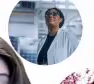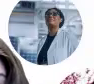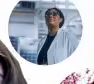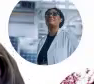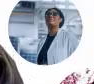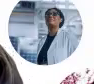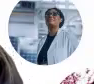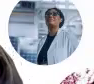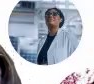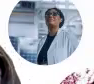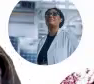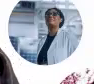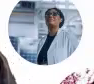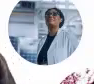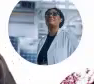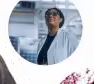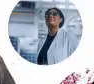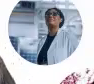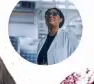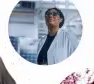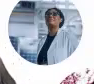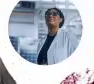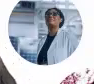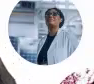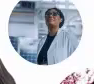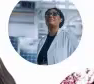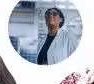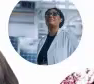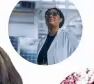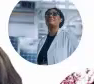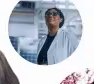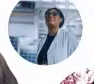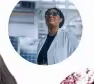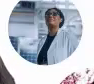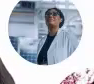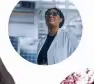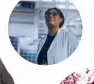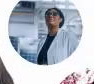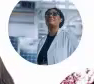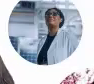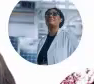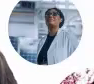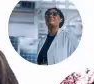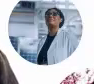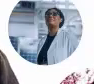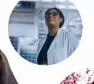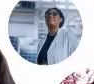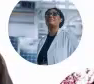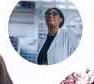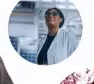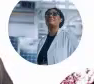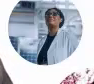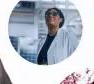it's important for me to share a disclaimer with you before we dive in. This material is based upon work supported by the National Science